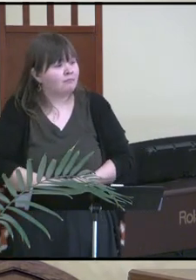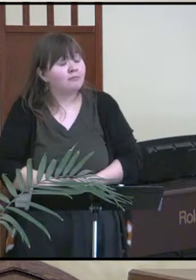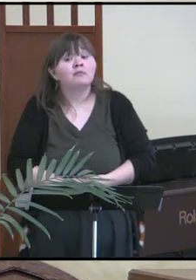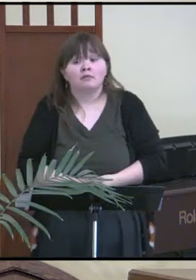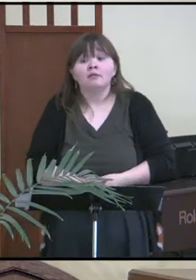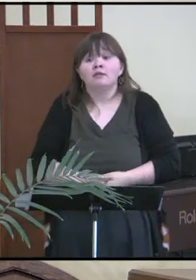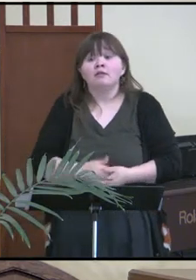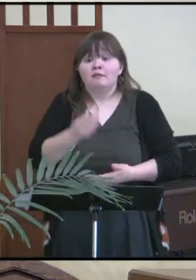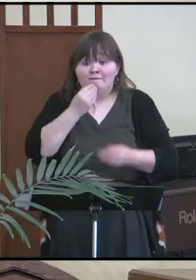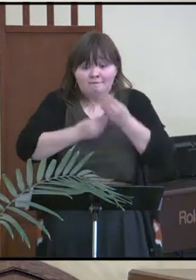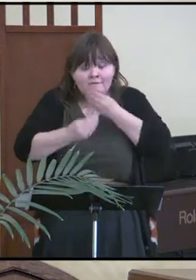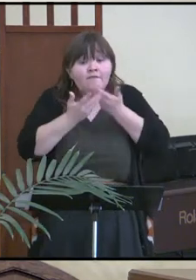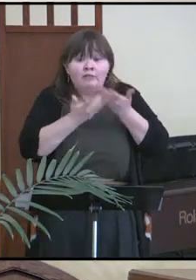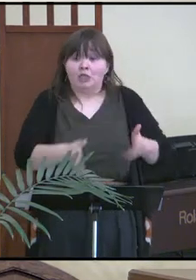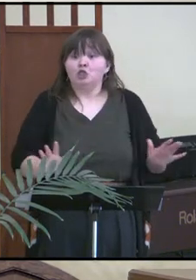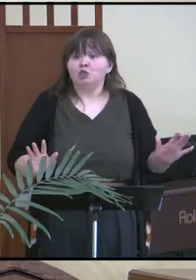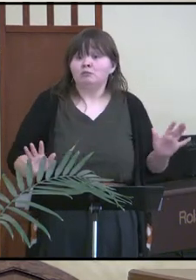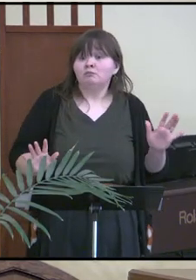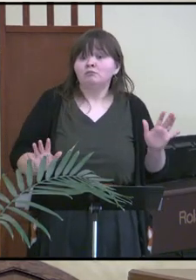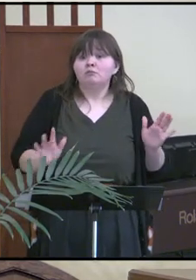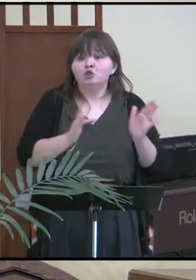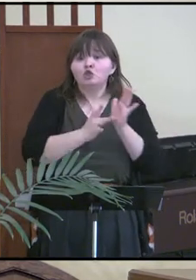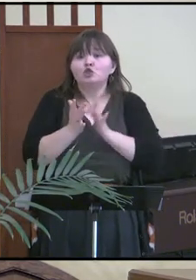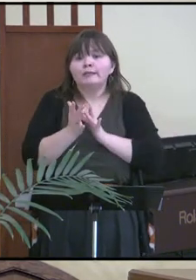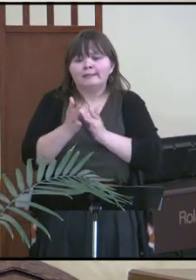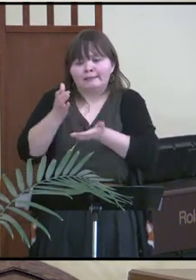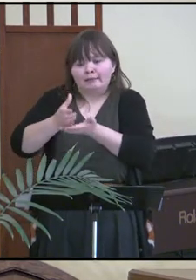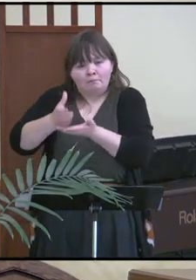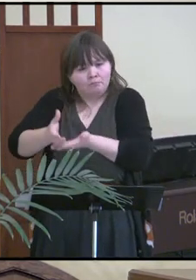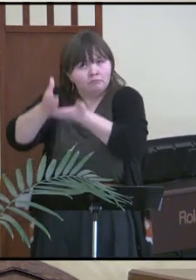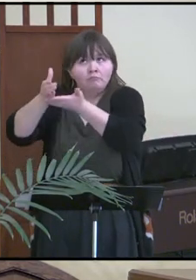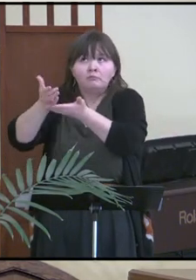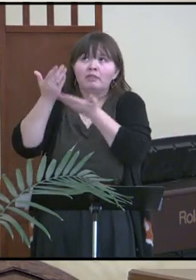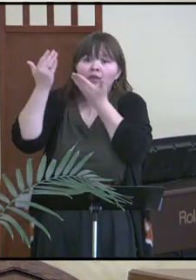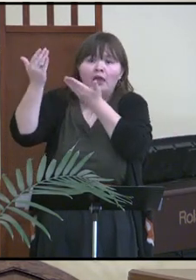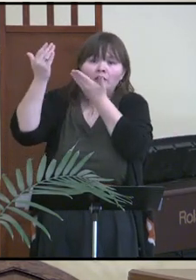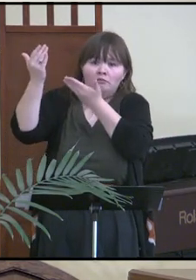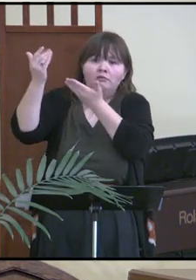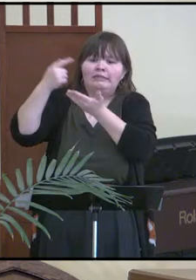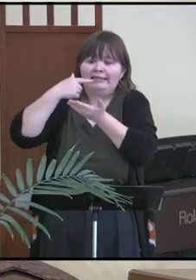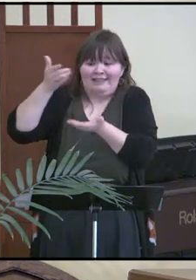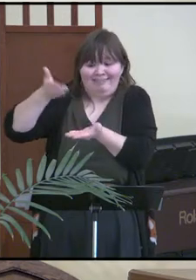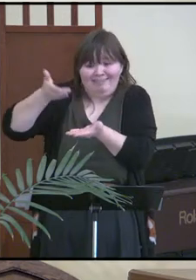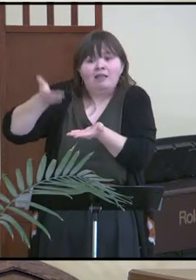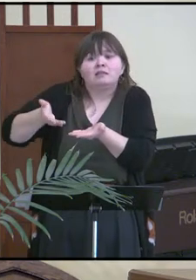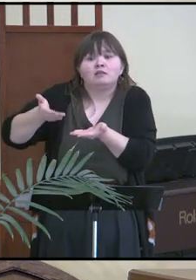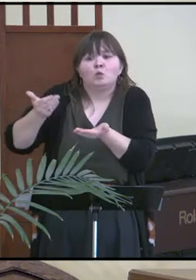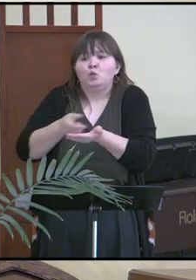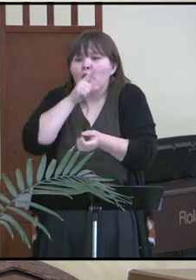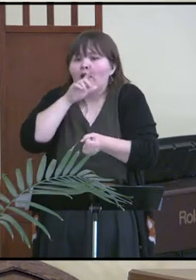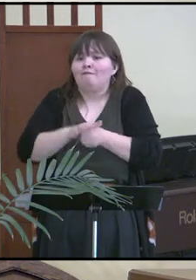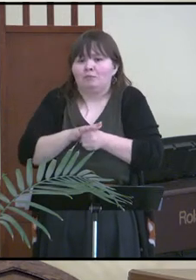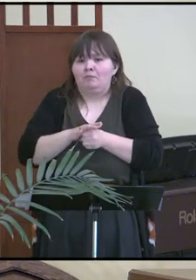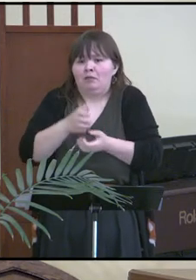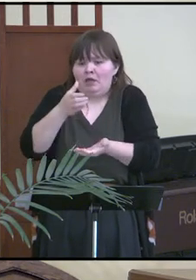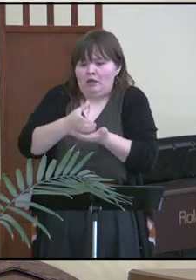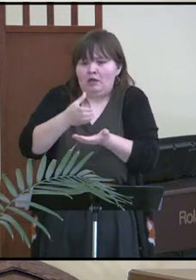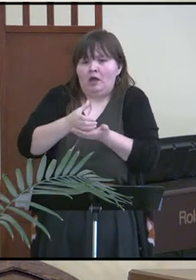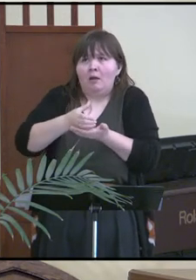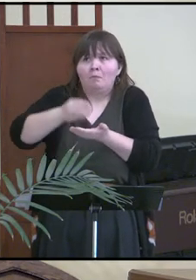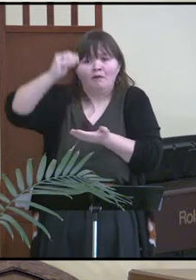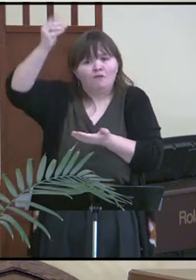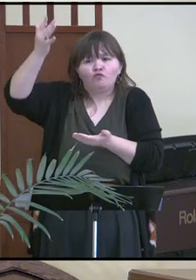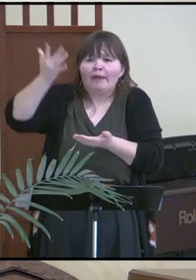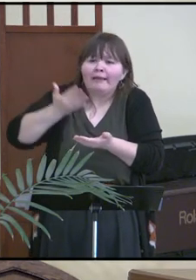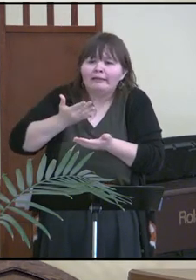And after the supper was over, Jesus took the cup and gave thanks, saying, "This is the new covenant, a cup of grace and